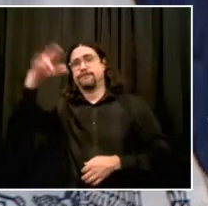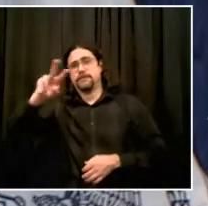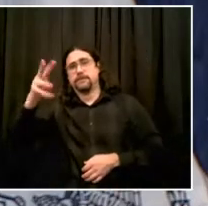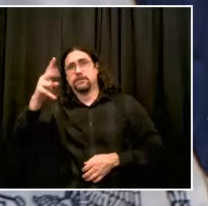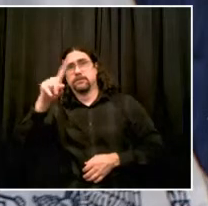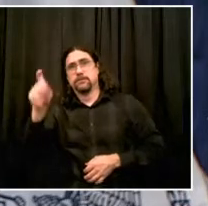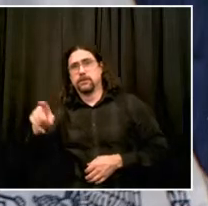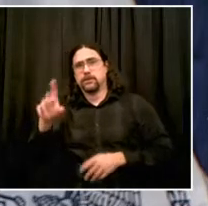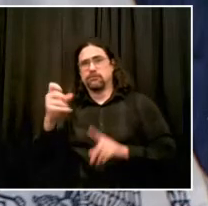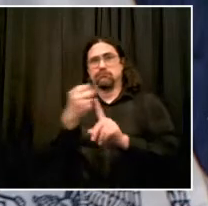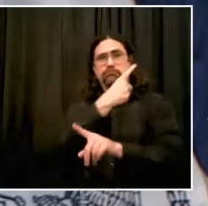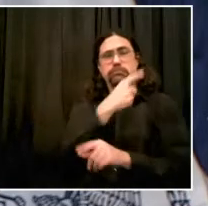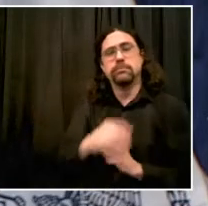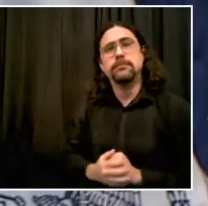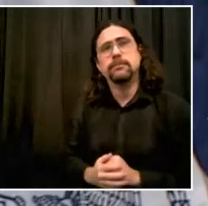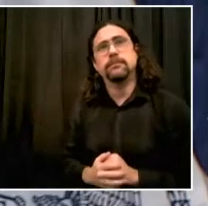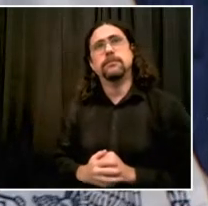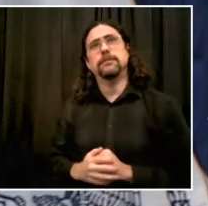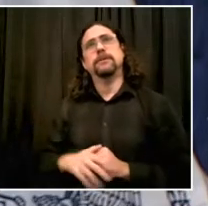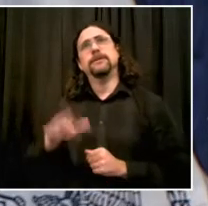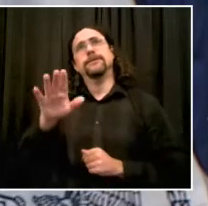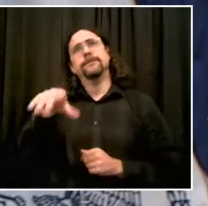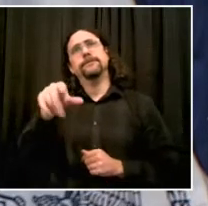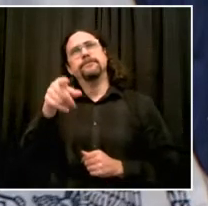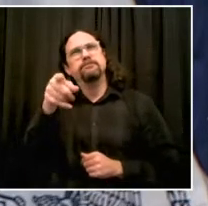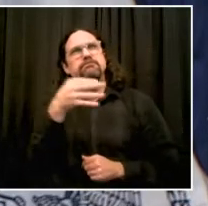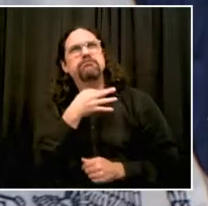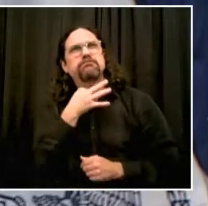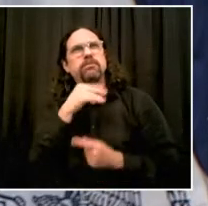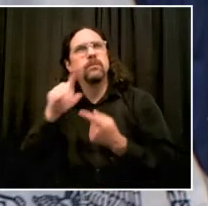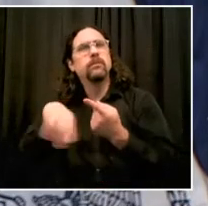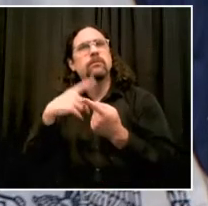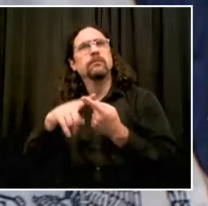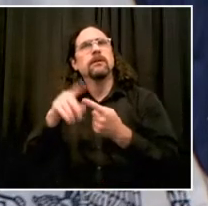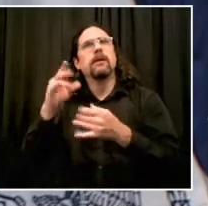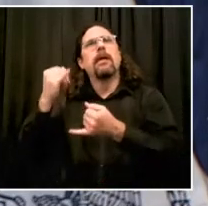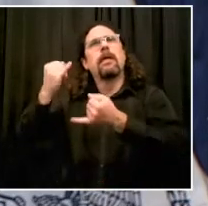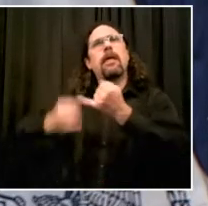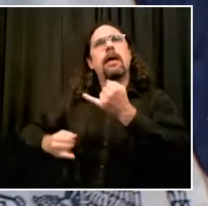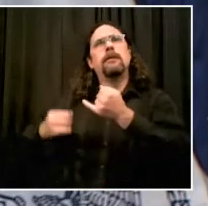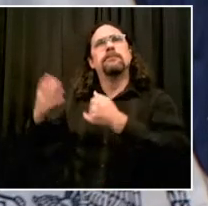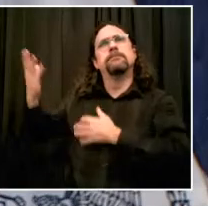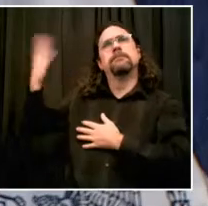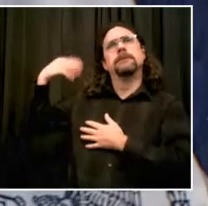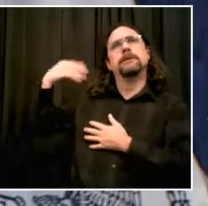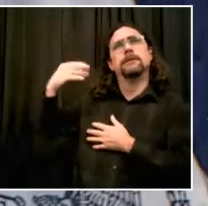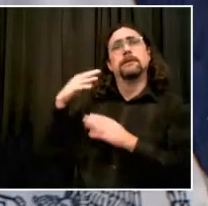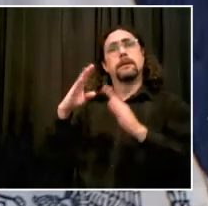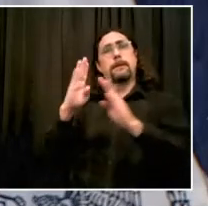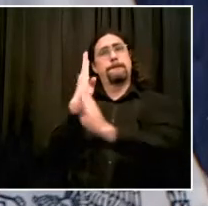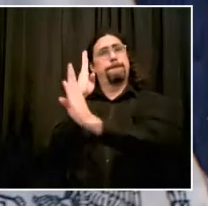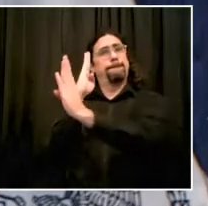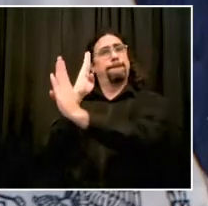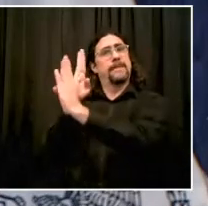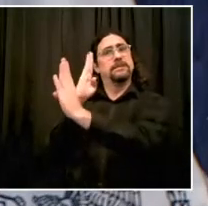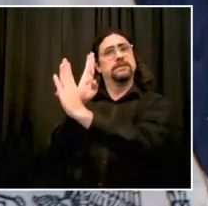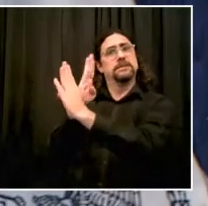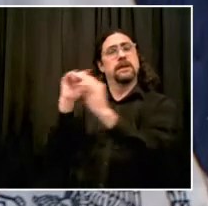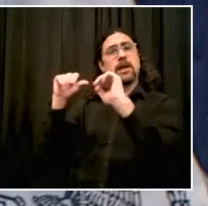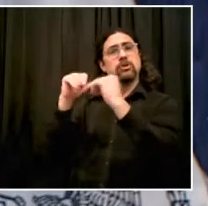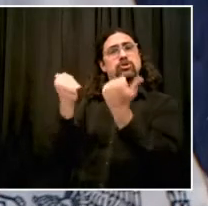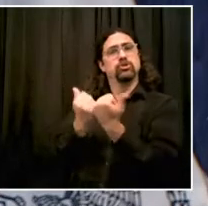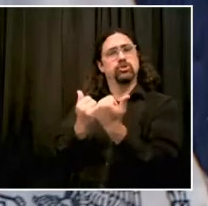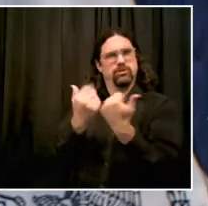companies are ready for the planned start of the school year in 5 weeks? I will get you, our team will get you the details on what's happened